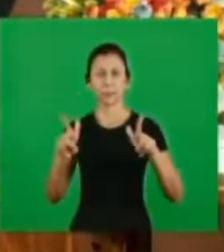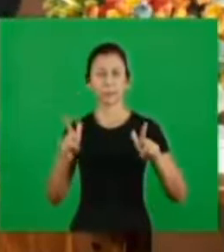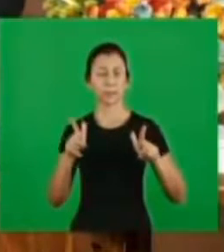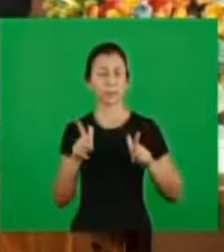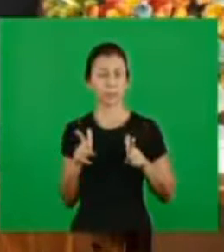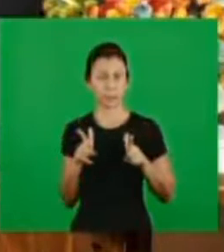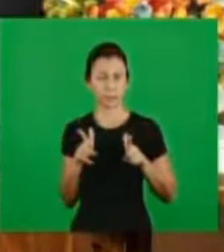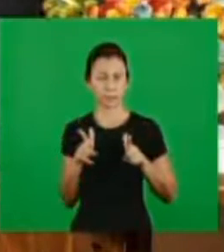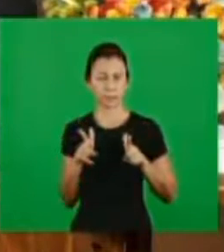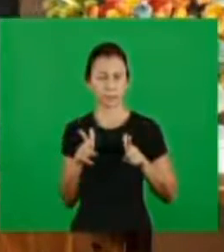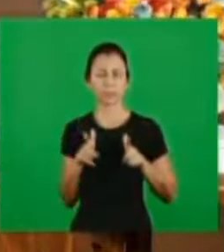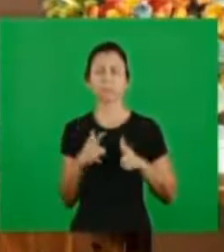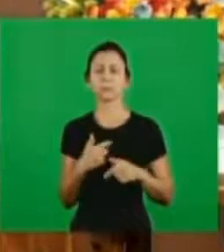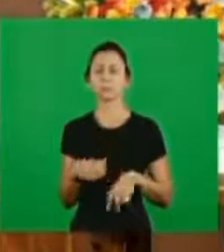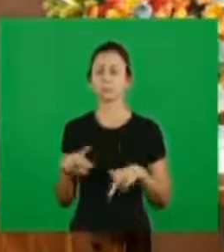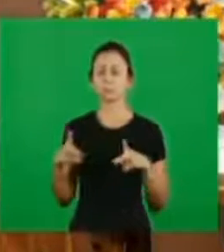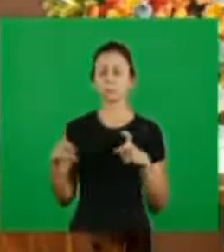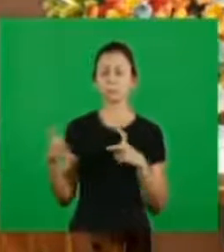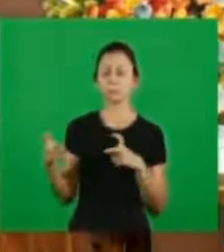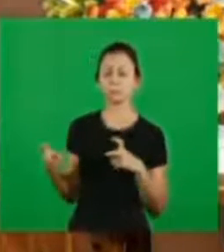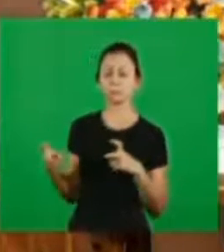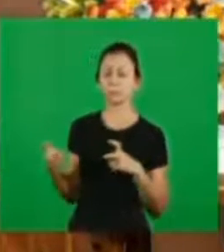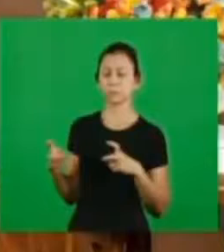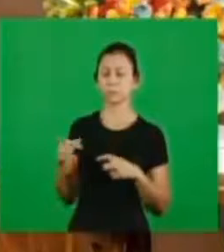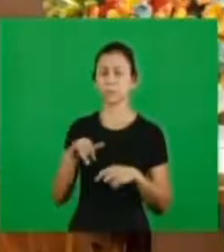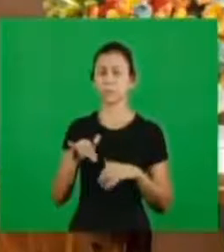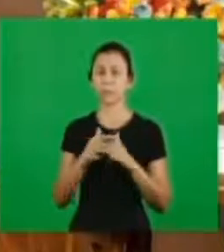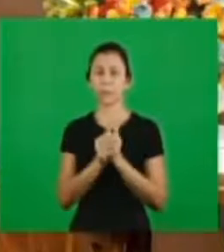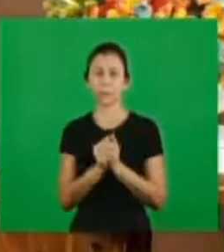So interesting that in Laodicea, we're going to find